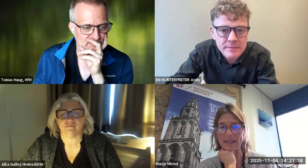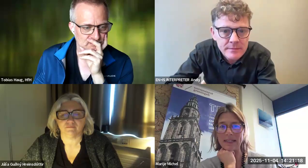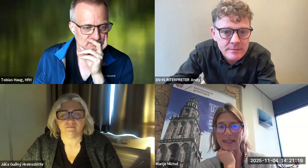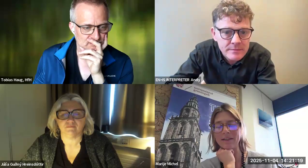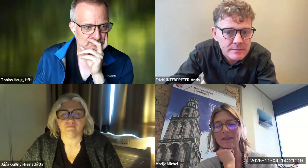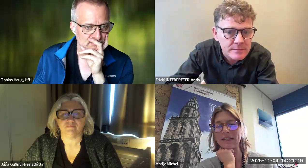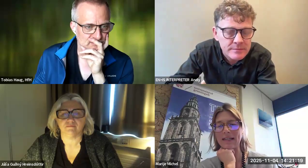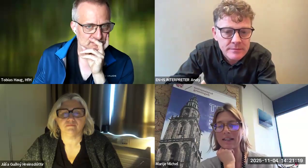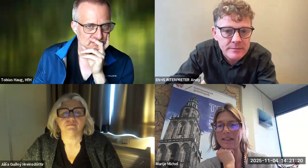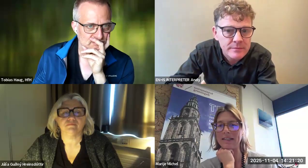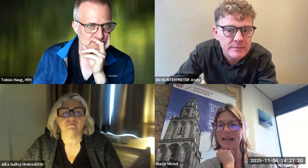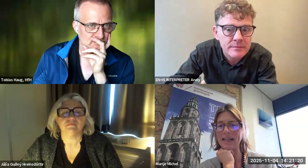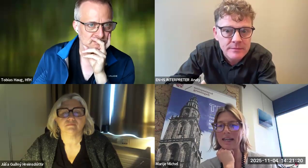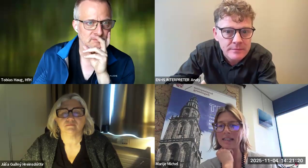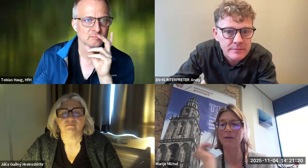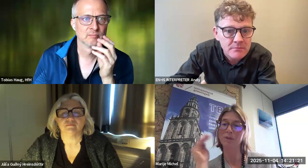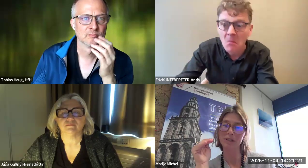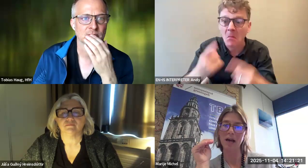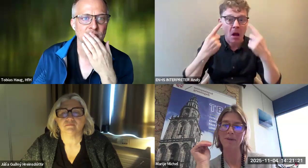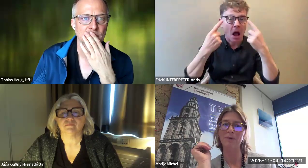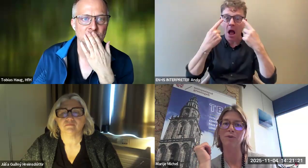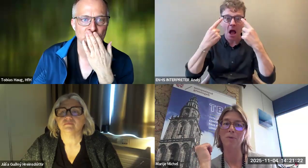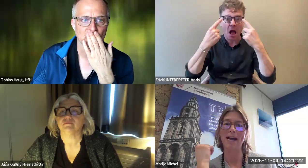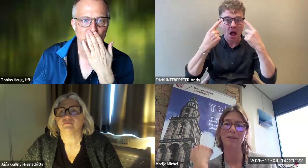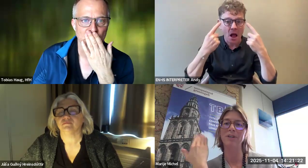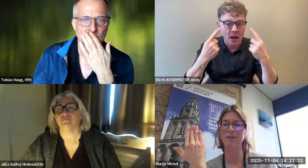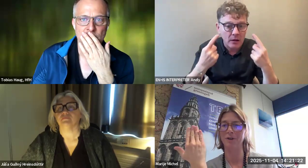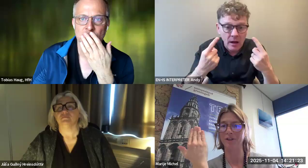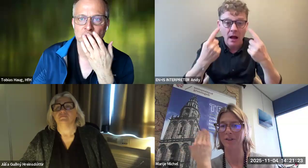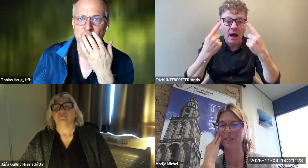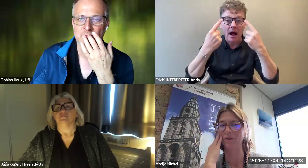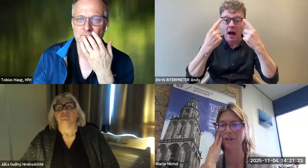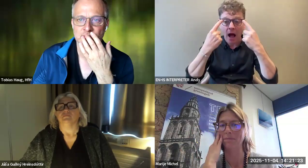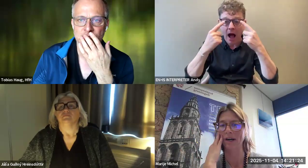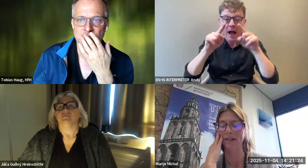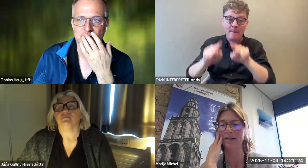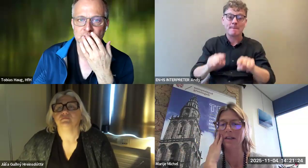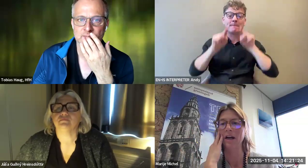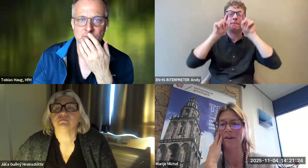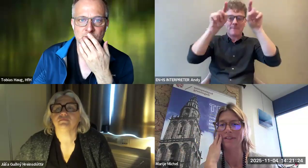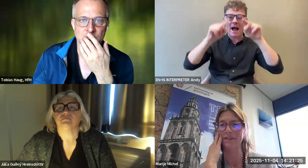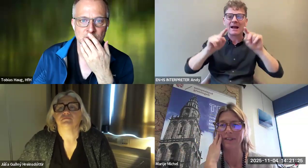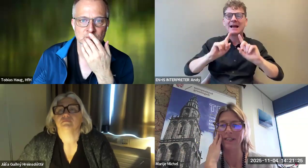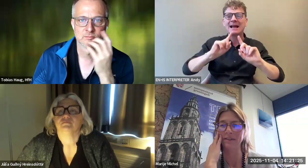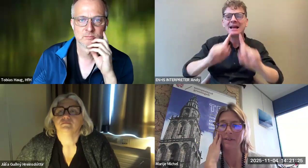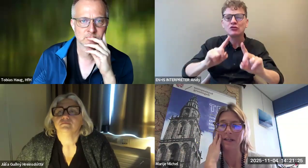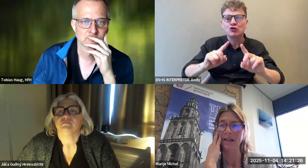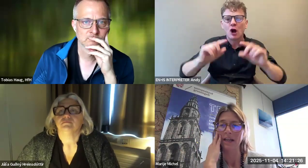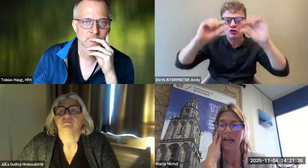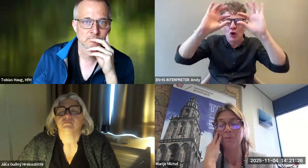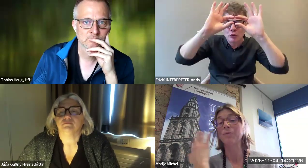you would see here that actually the eye gaze, they would stop and they would go back to the instructions, so the top part of the